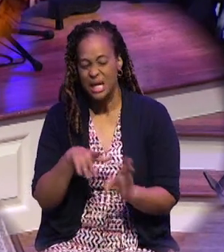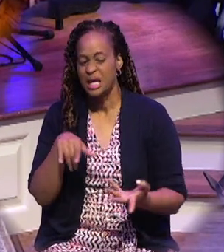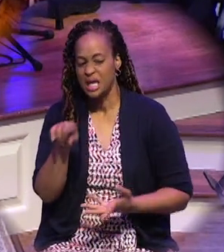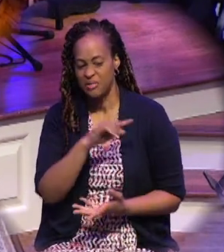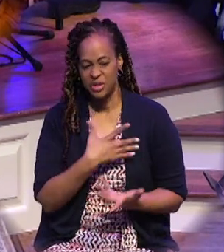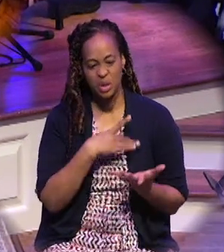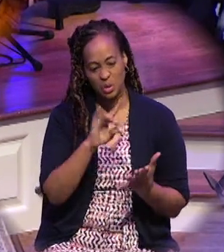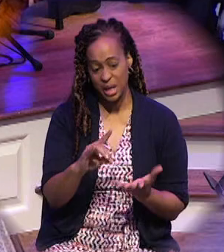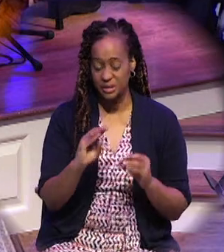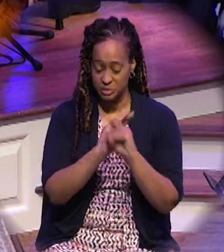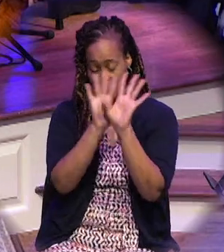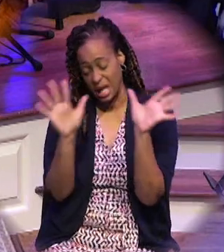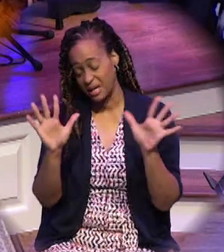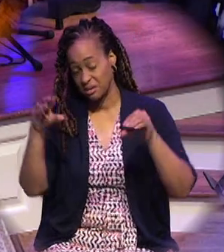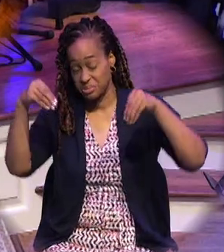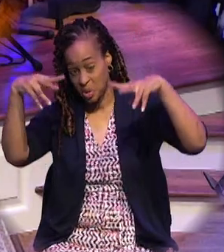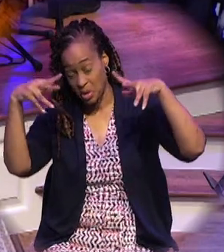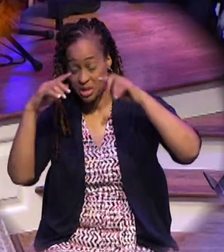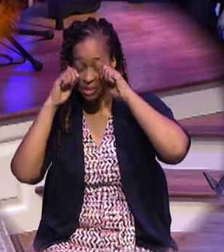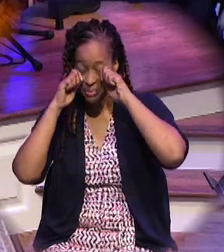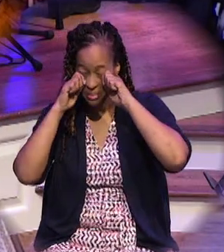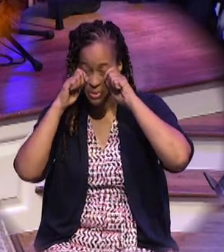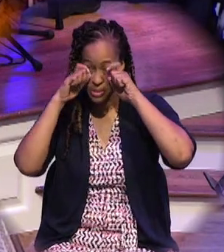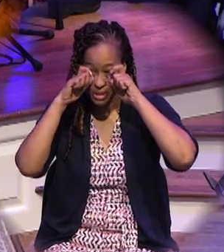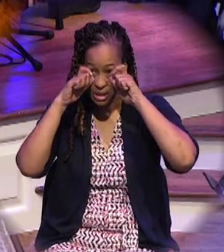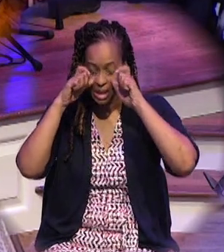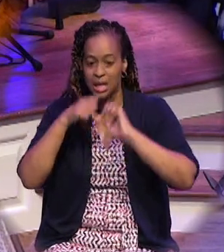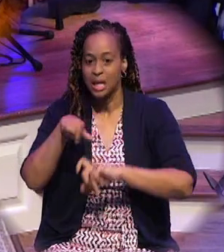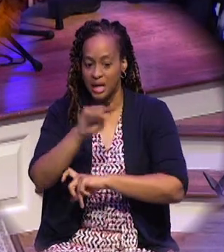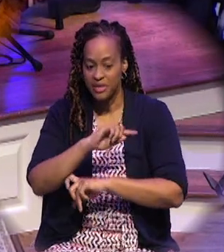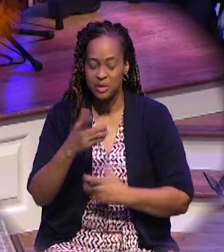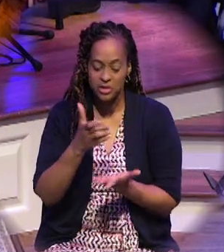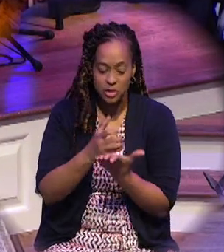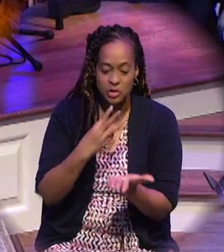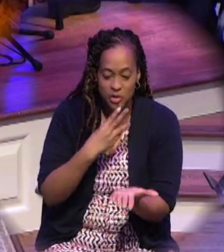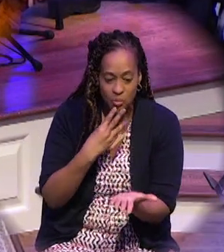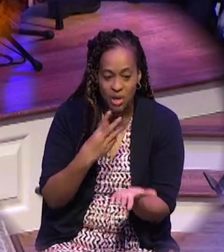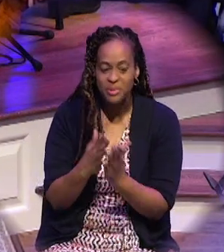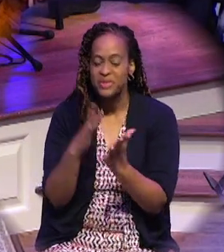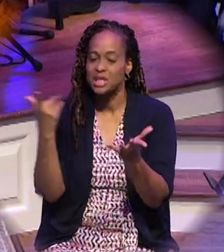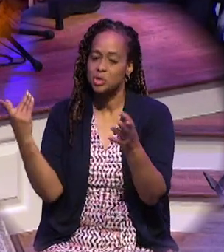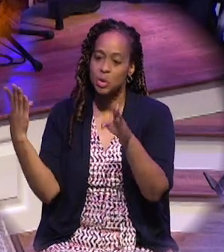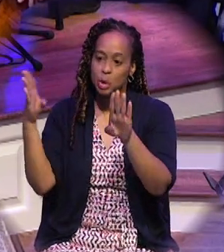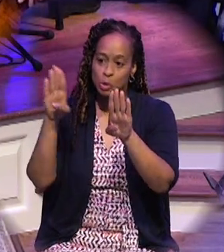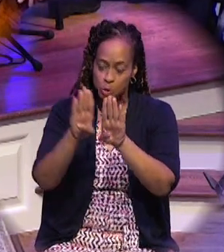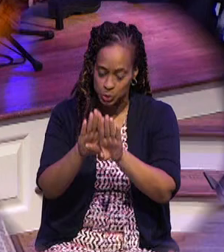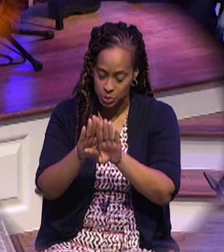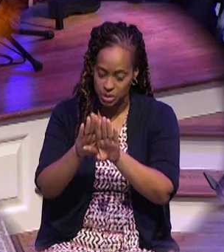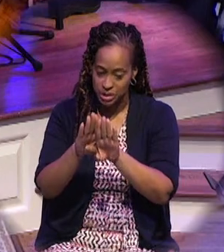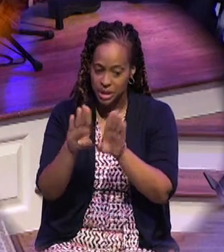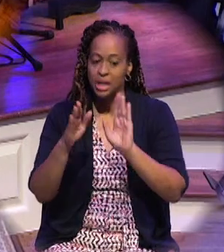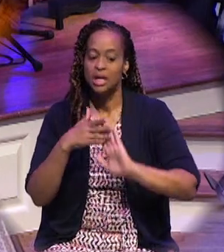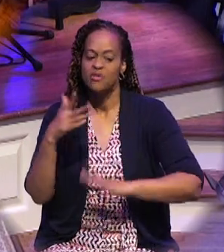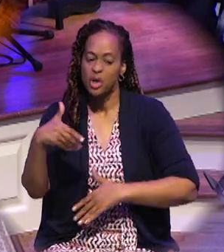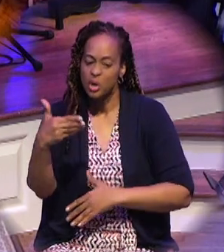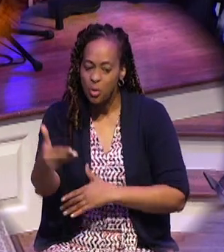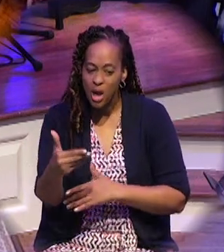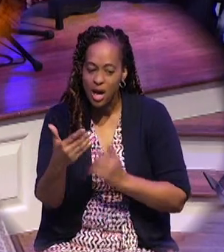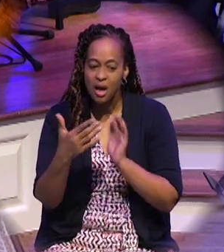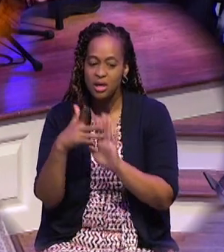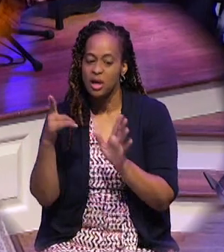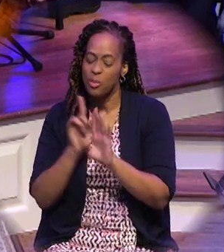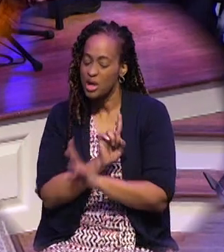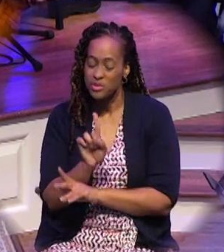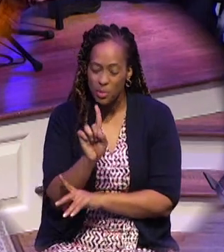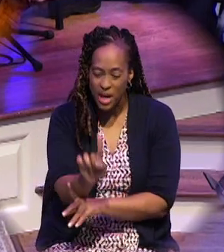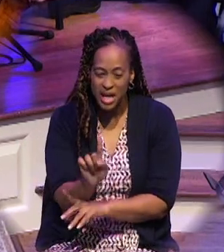light, the light comes on, your pupils go tight, and you get the water. It's when you close the door. For while on the way to the